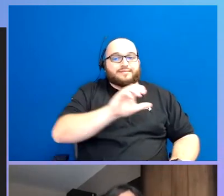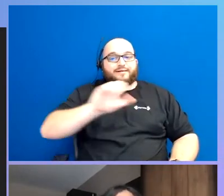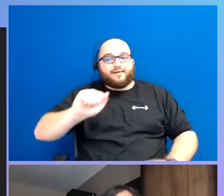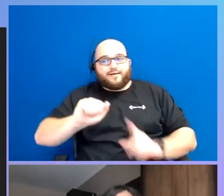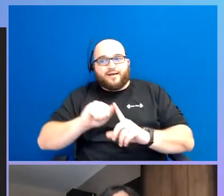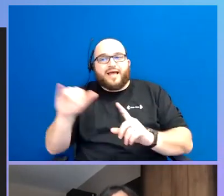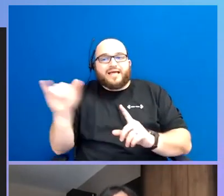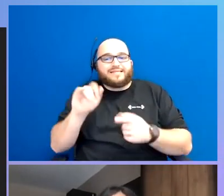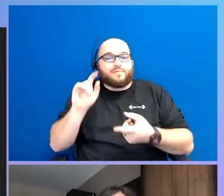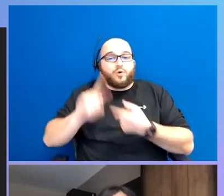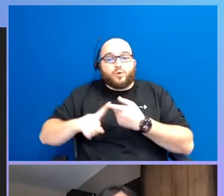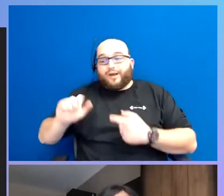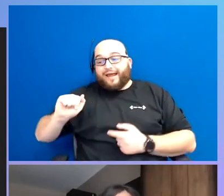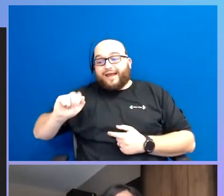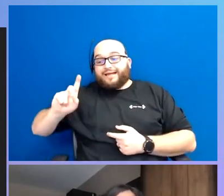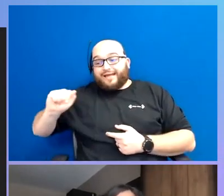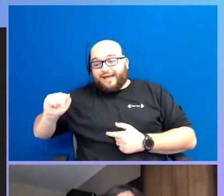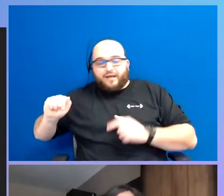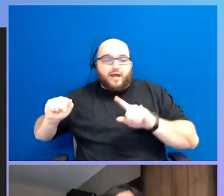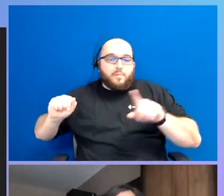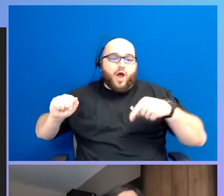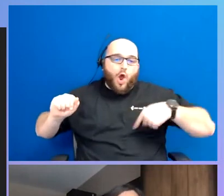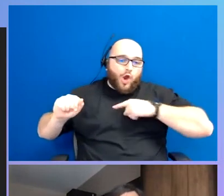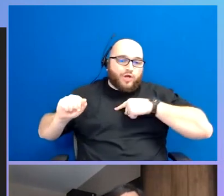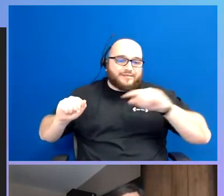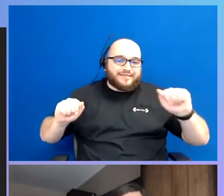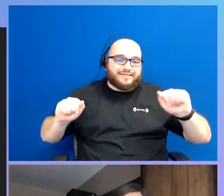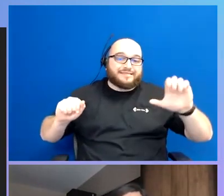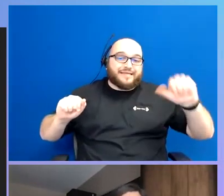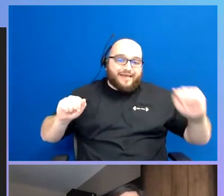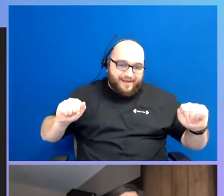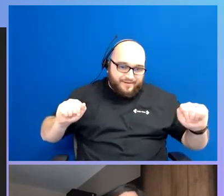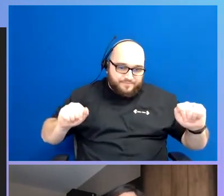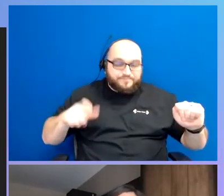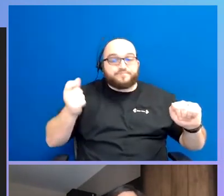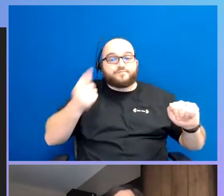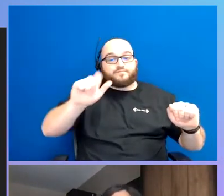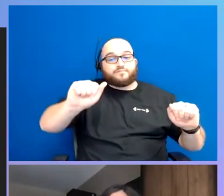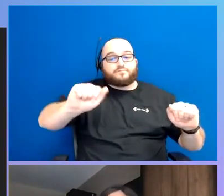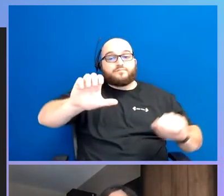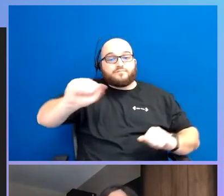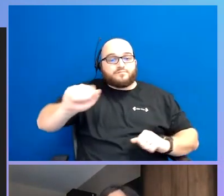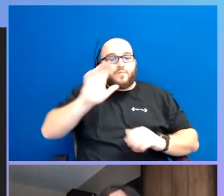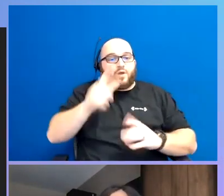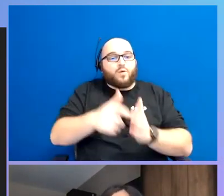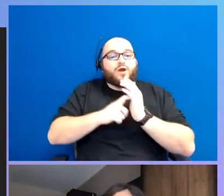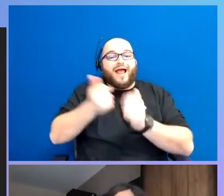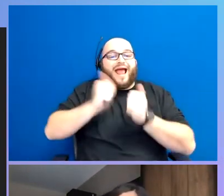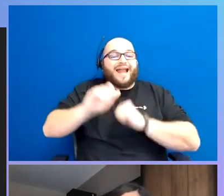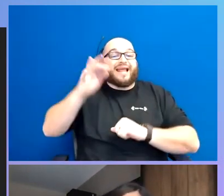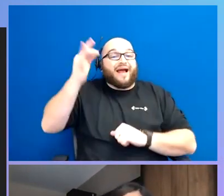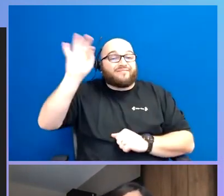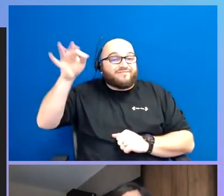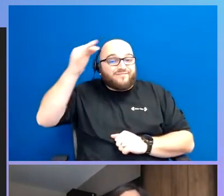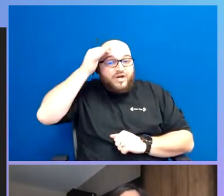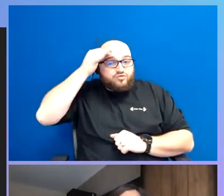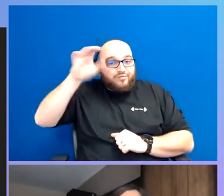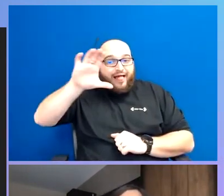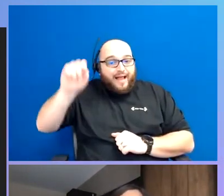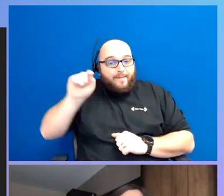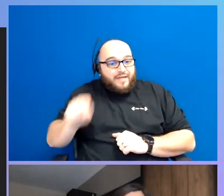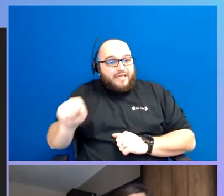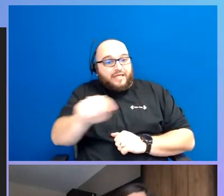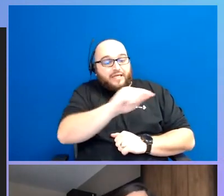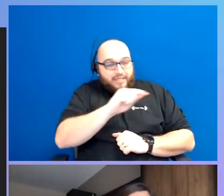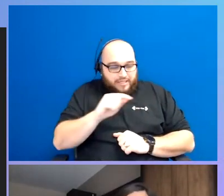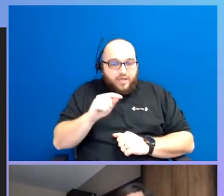with Disabilities Act in Canada. And so the ACA requires any federally regulated organization